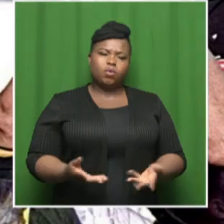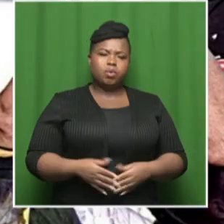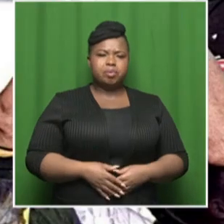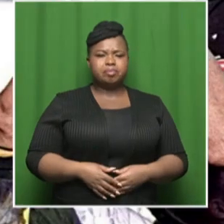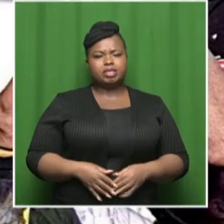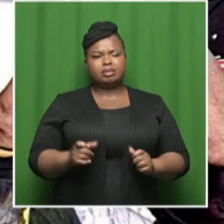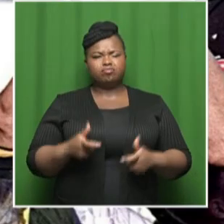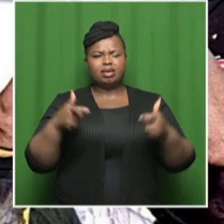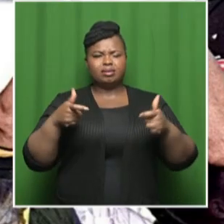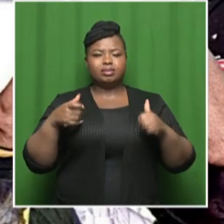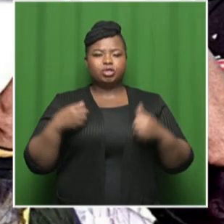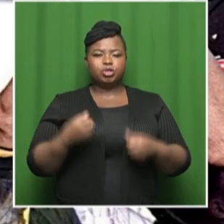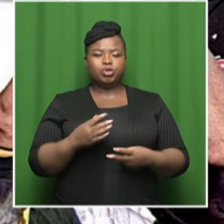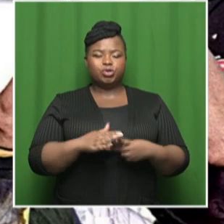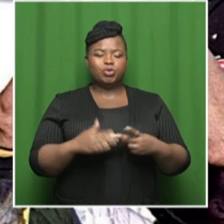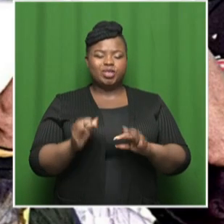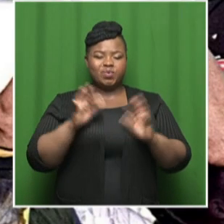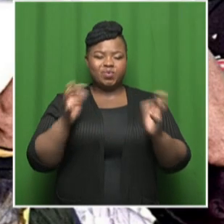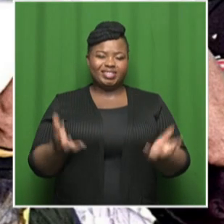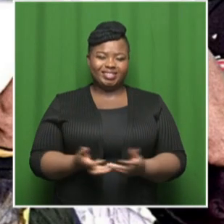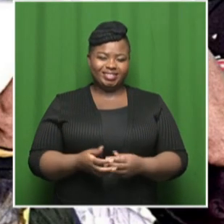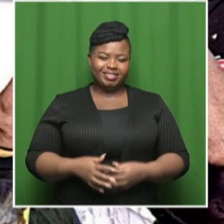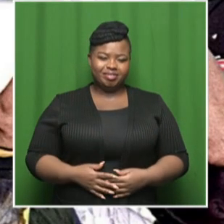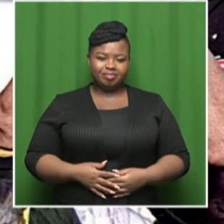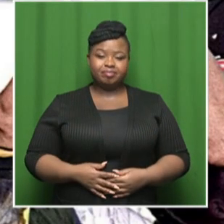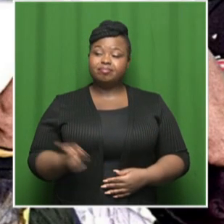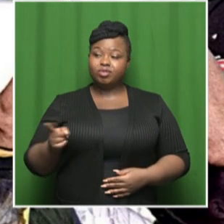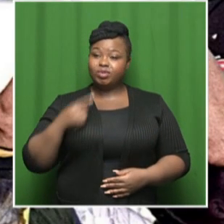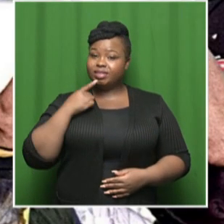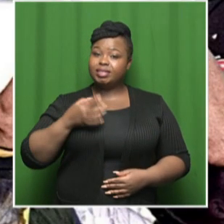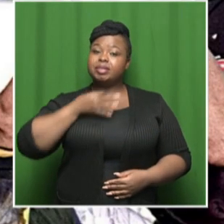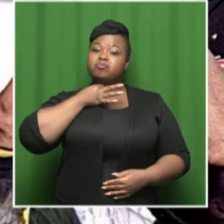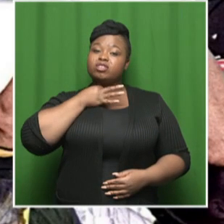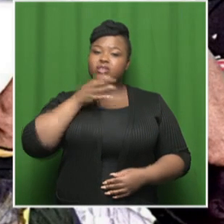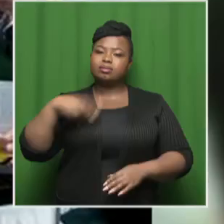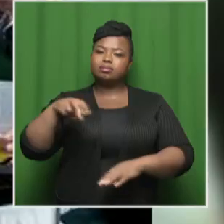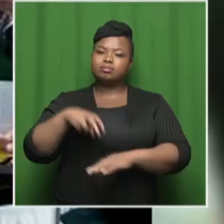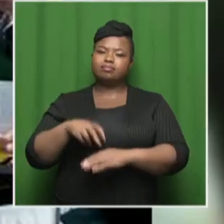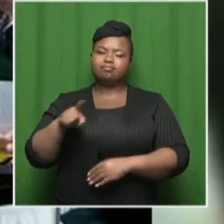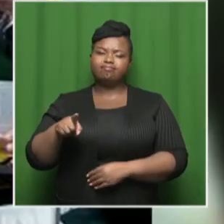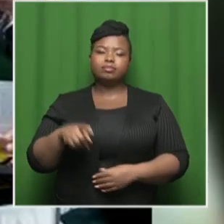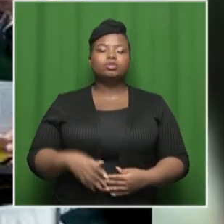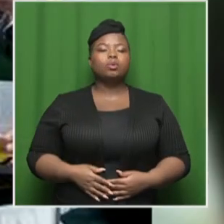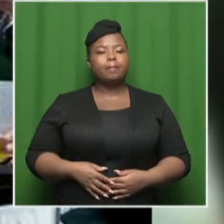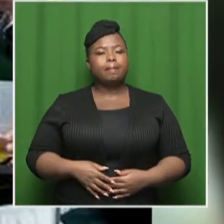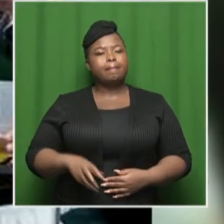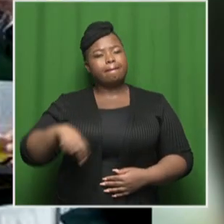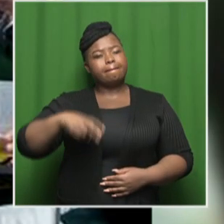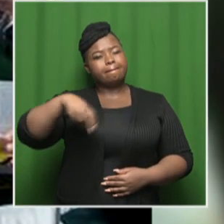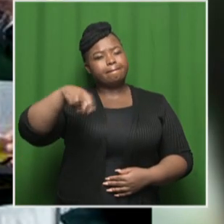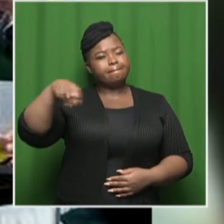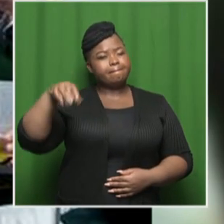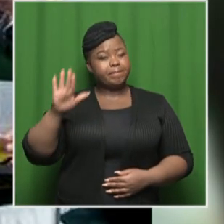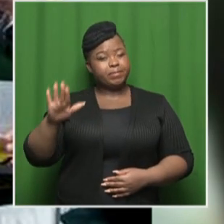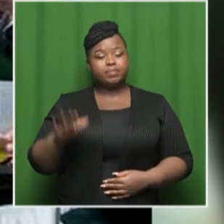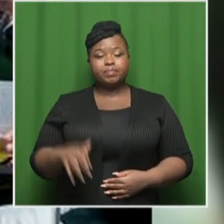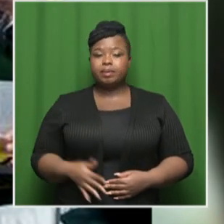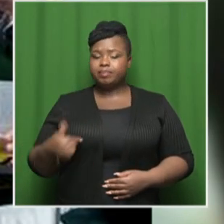greatest rugby nations in the world. And you touch on that British Lions tour, and I want to delve a little bit deeper. What would you